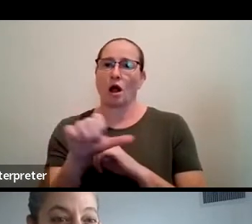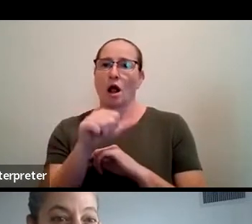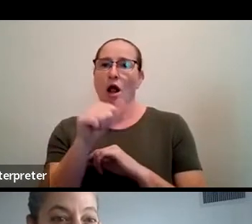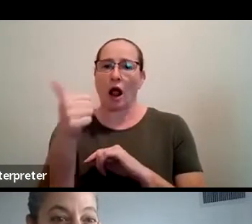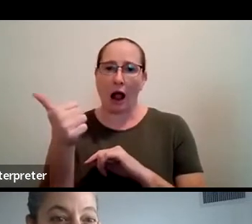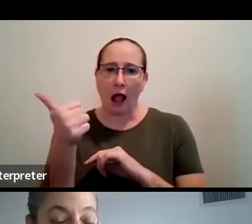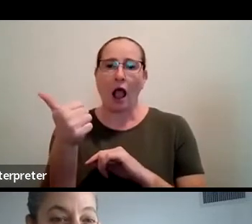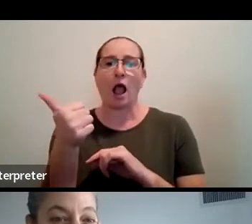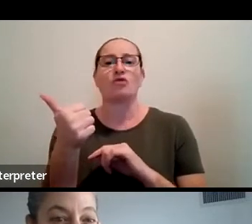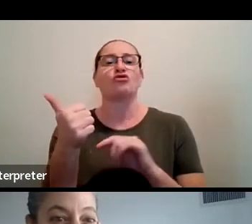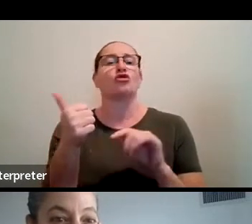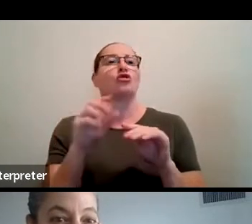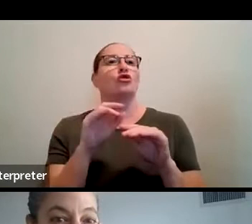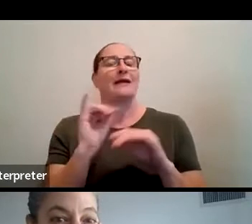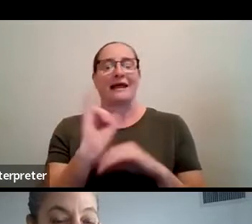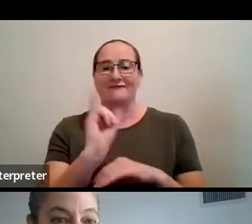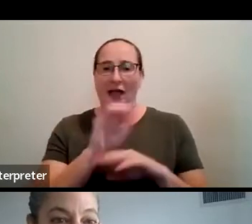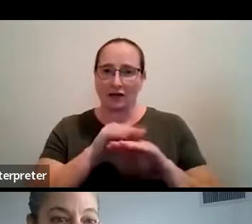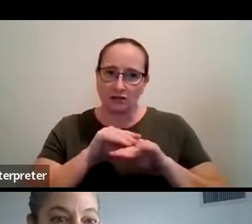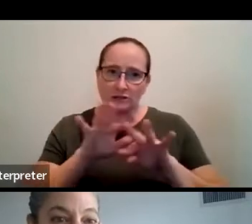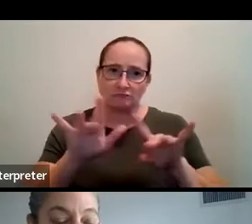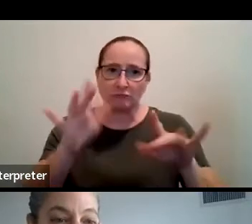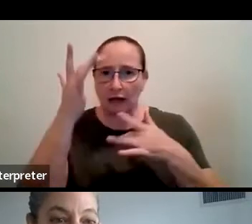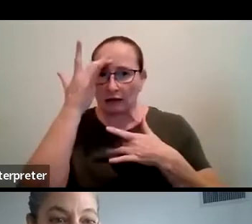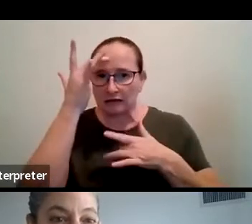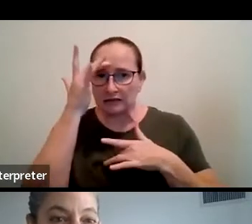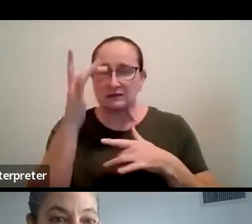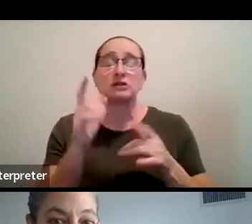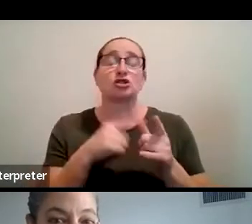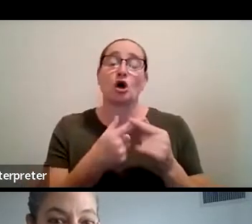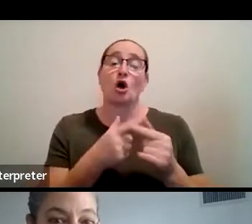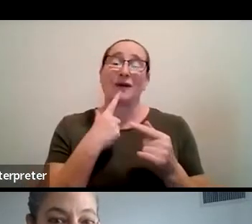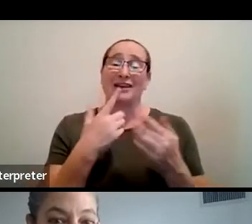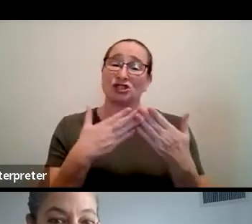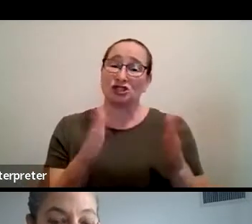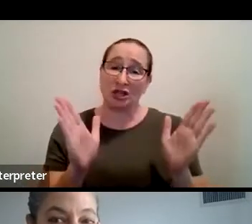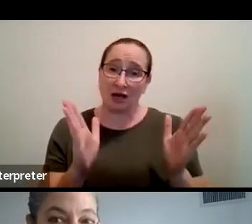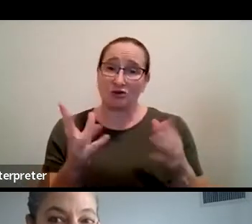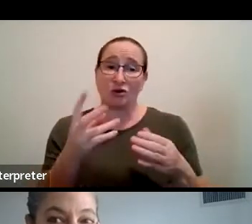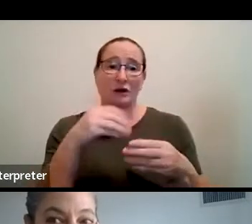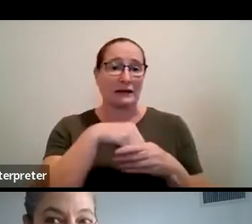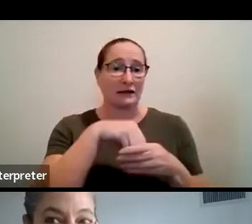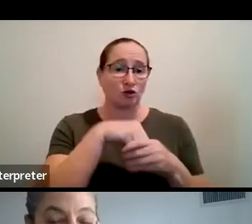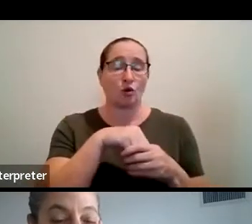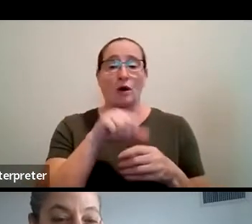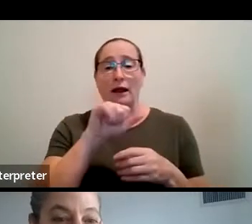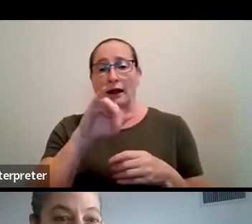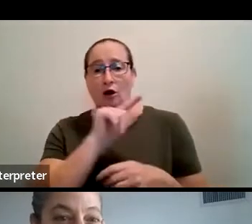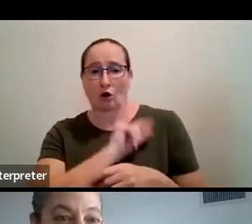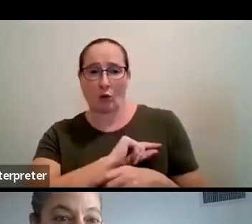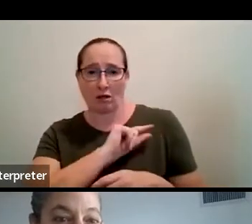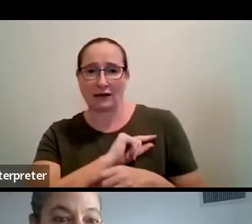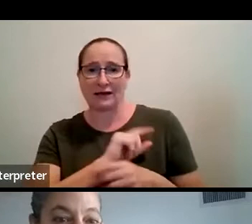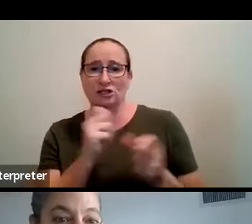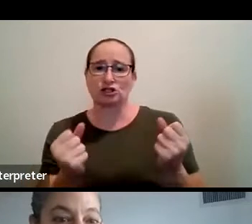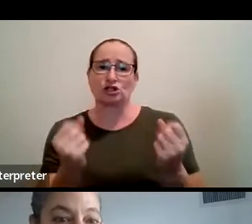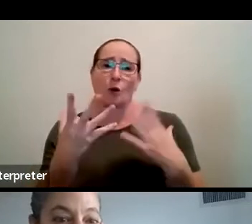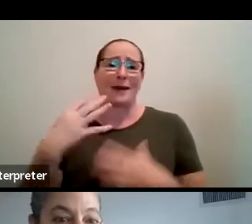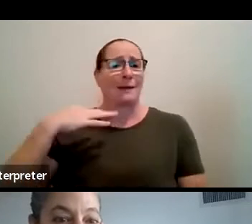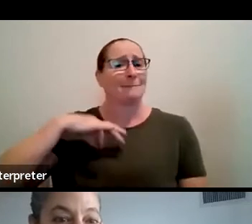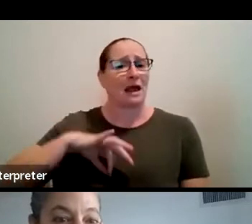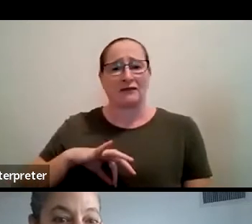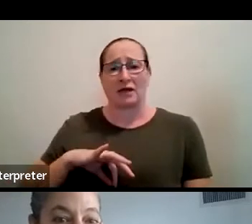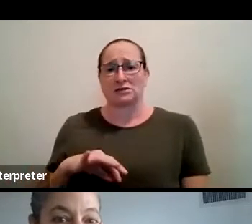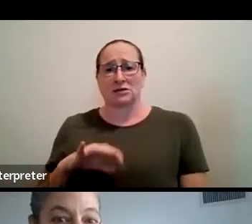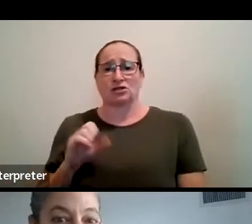respiratory infectious illness. And just in general, improving the indoor air quality has so many benefits.